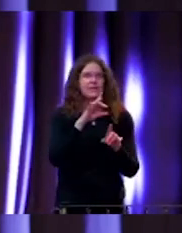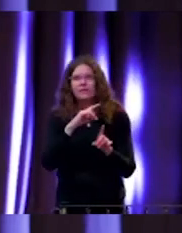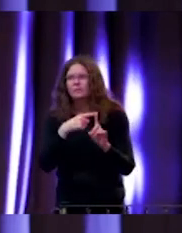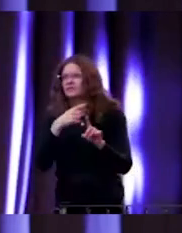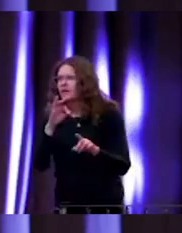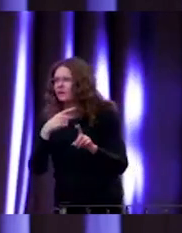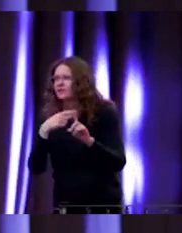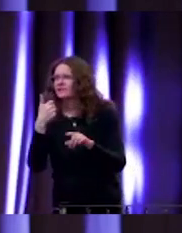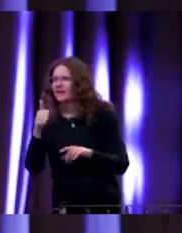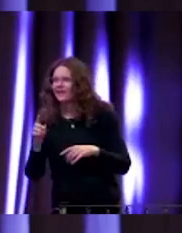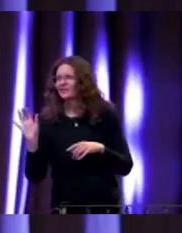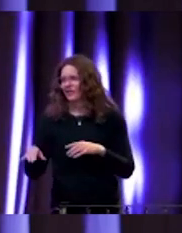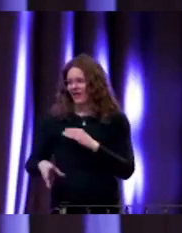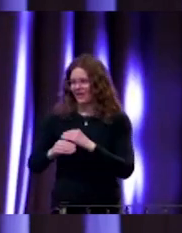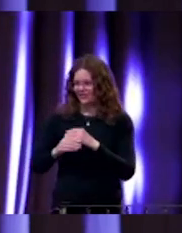of is